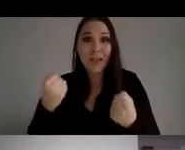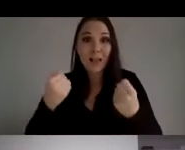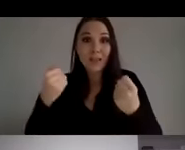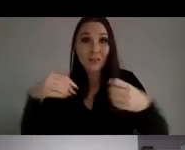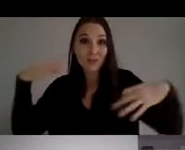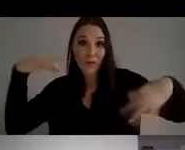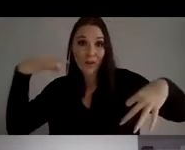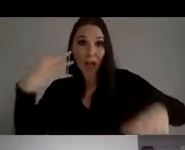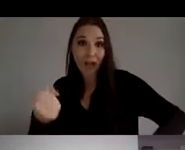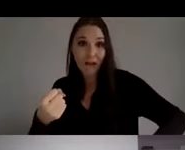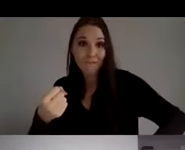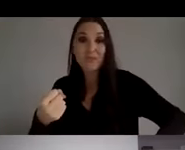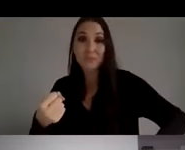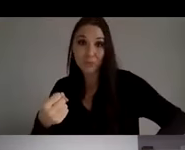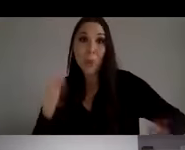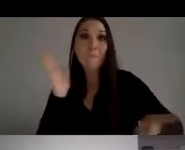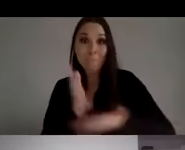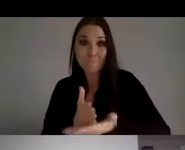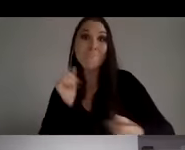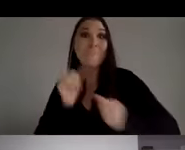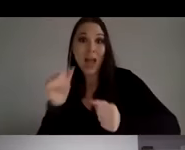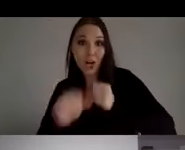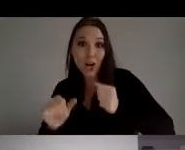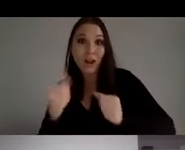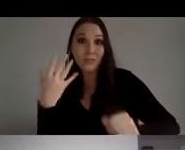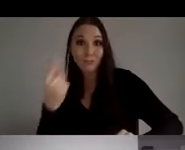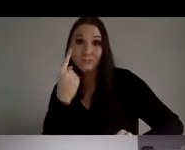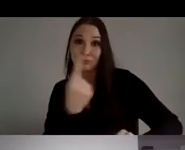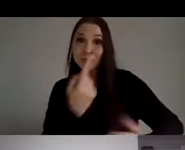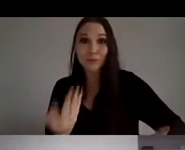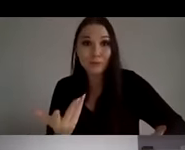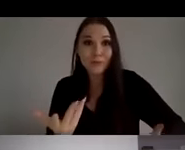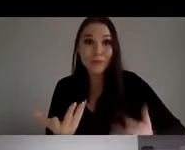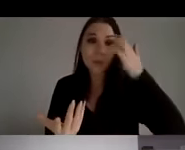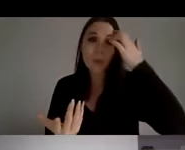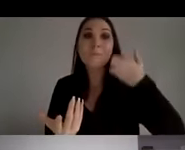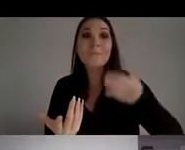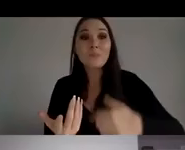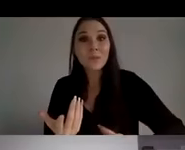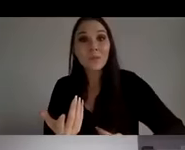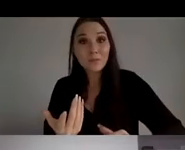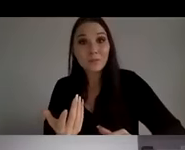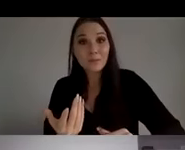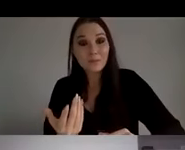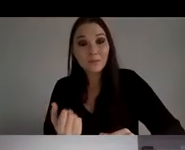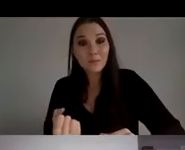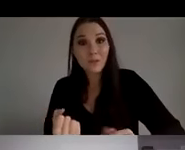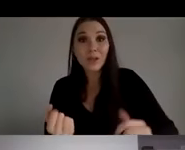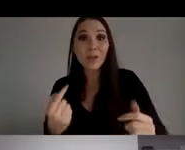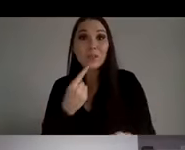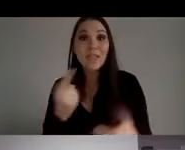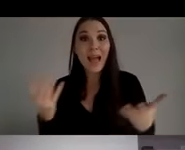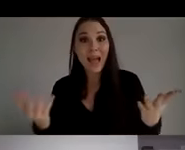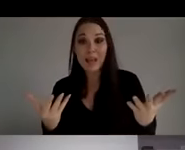better build autonomous driving vehicles. Exactly. Whereas more so, you want to be saying something, we're